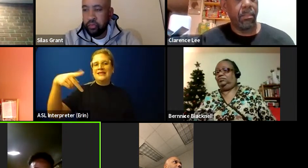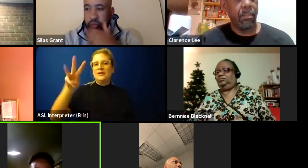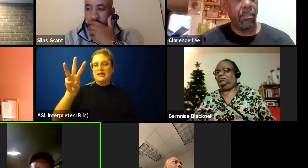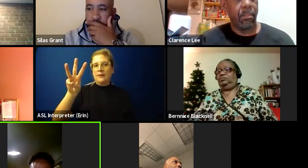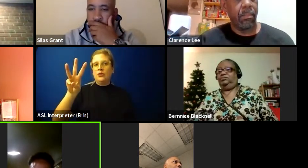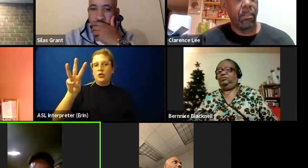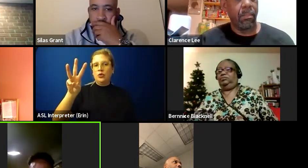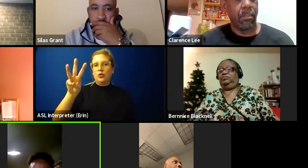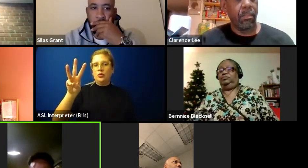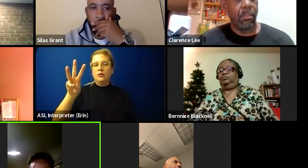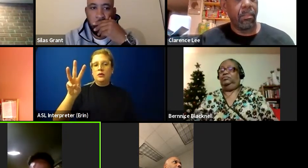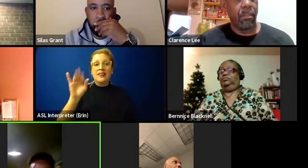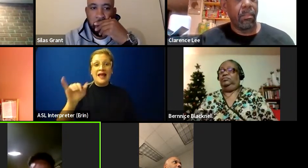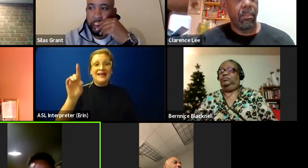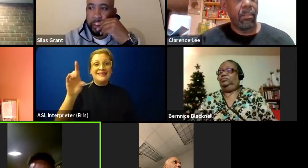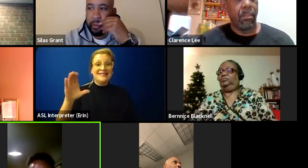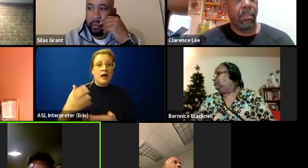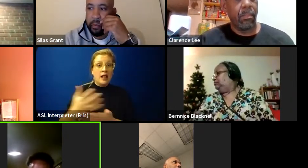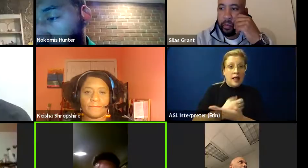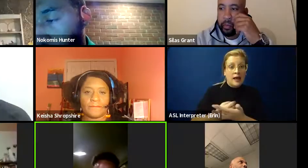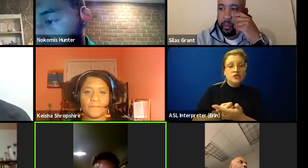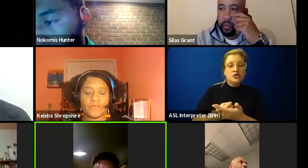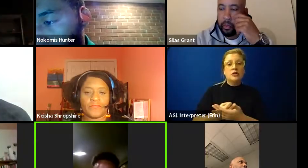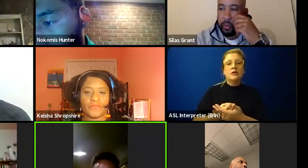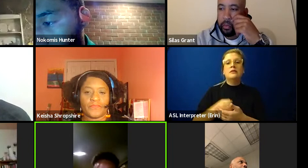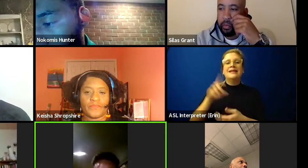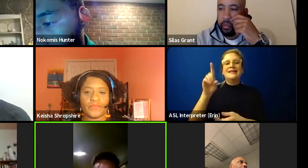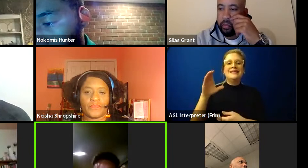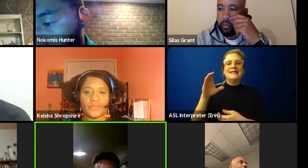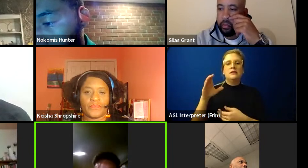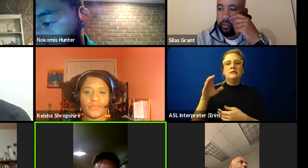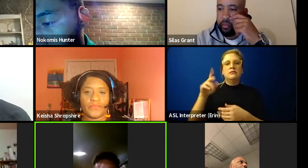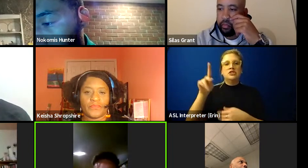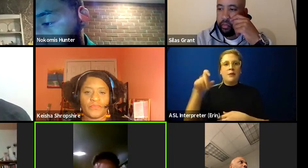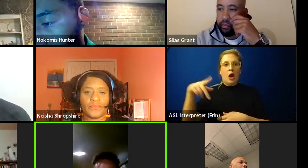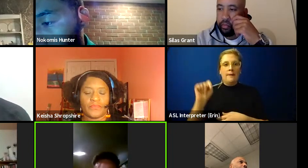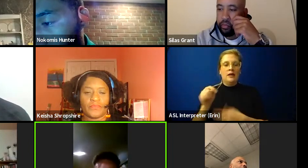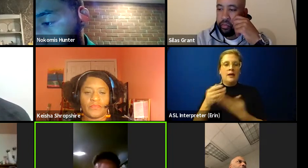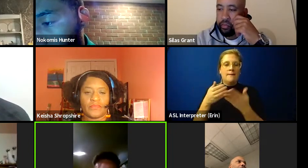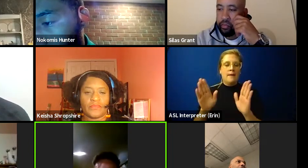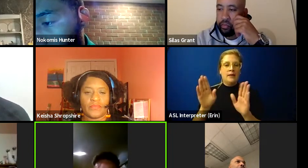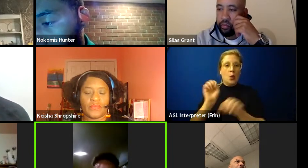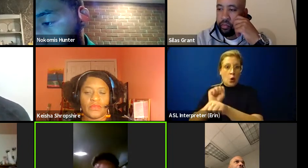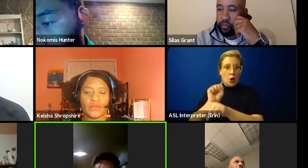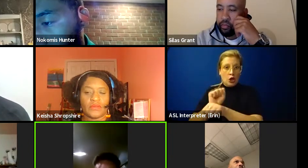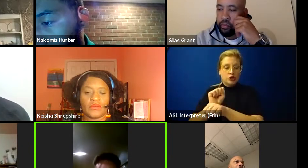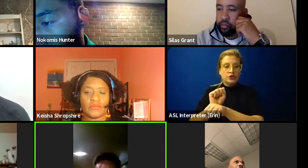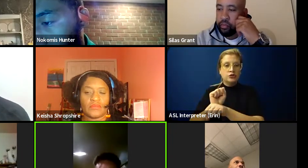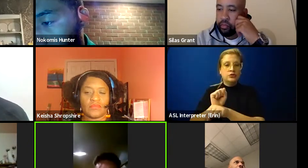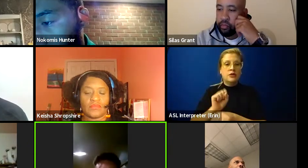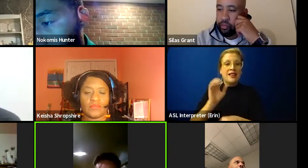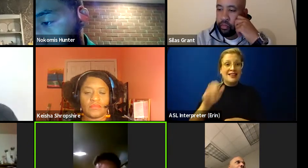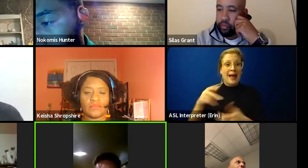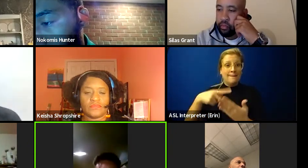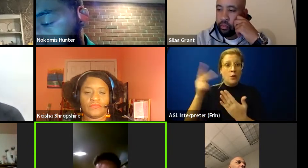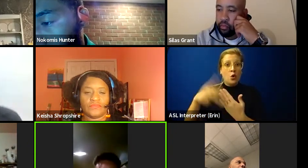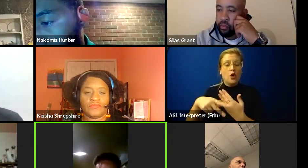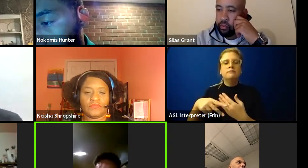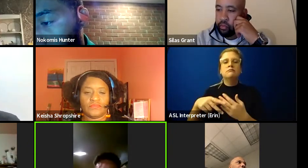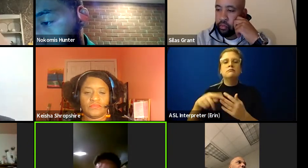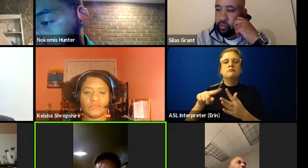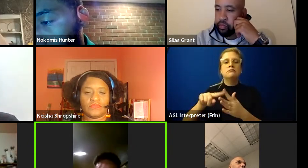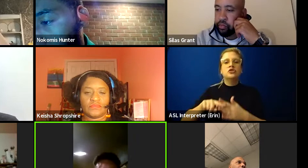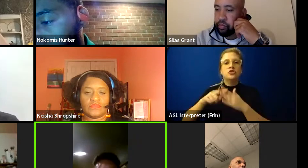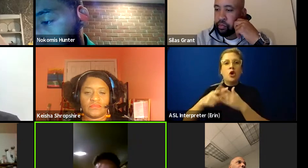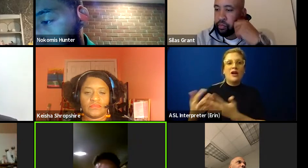leak collection. The DC Department of Public Work announced that the agency will resume a vacuum leave program and begin collection